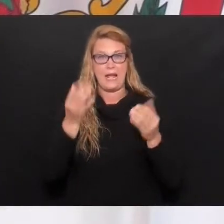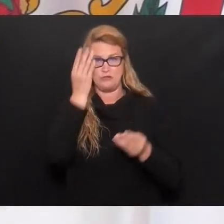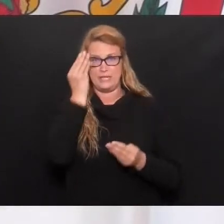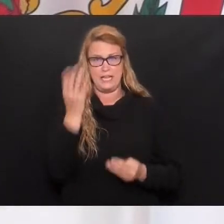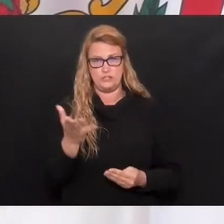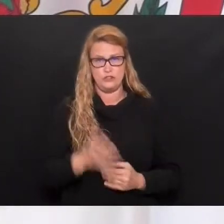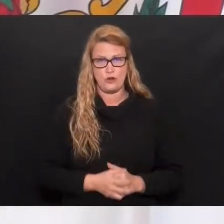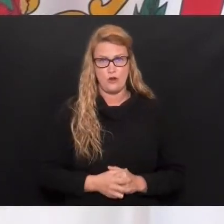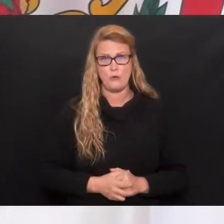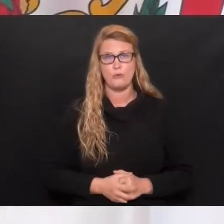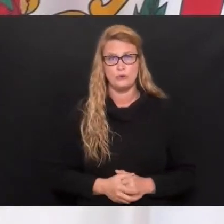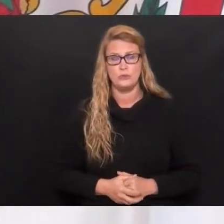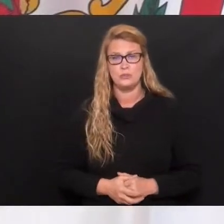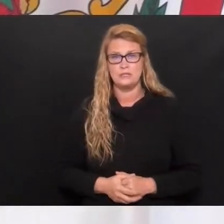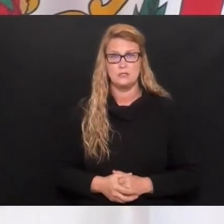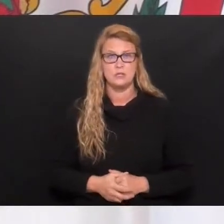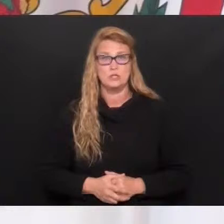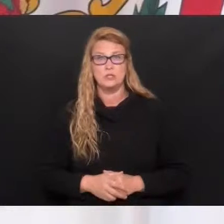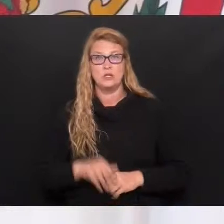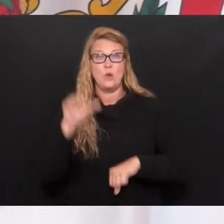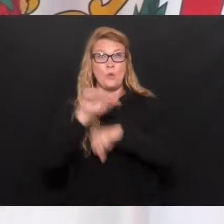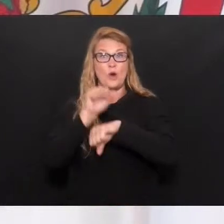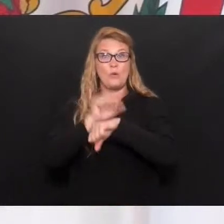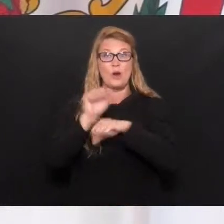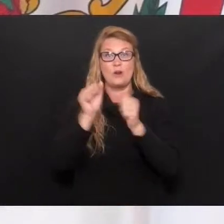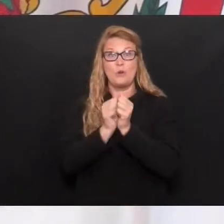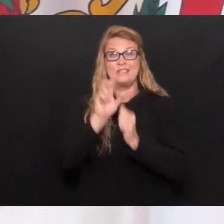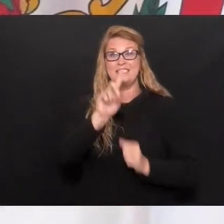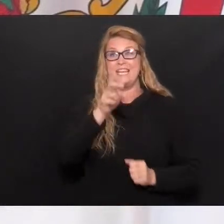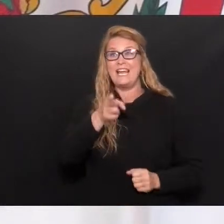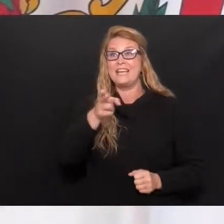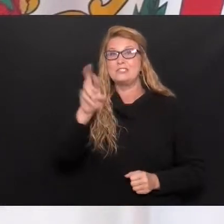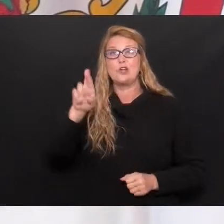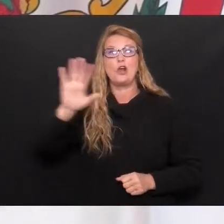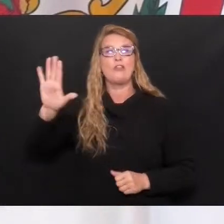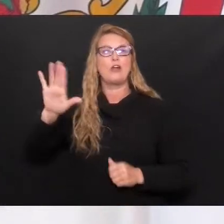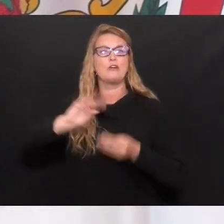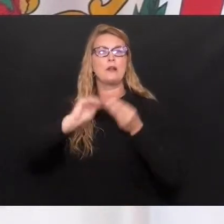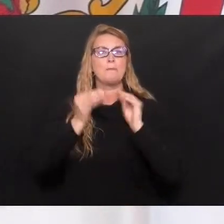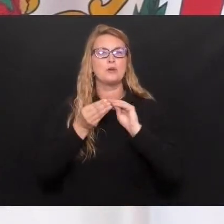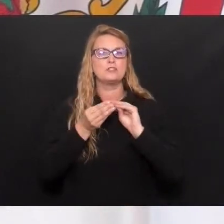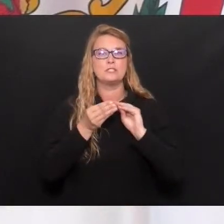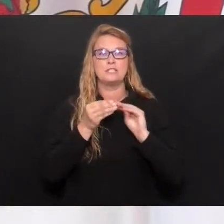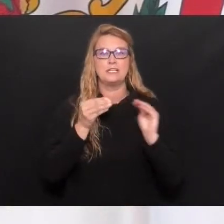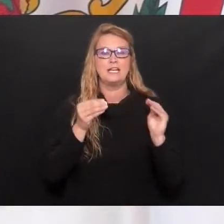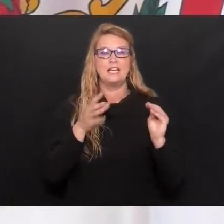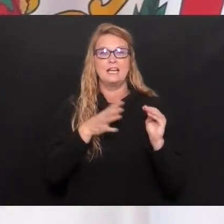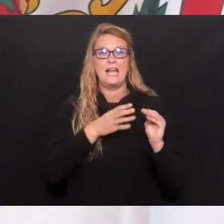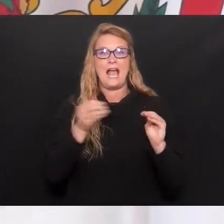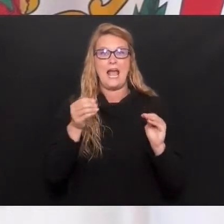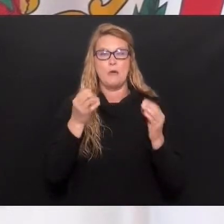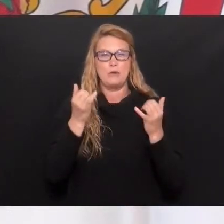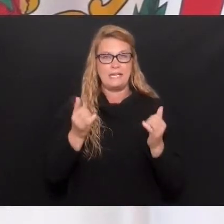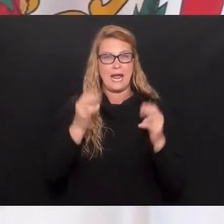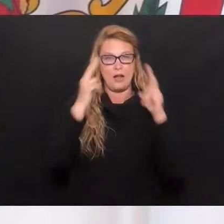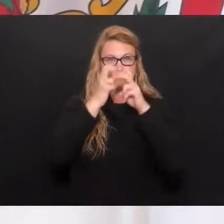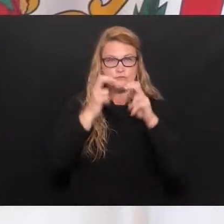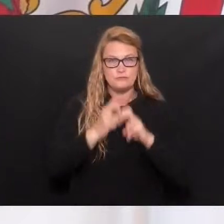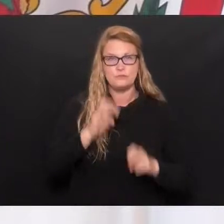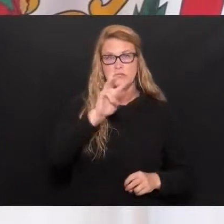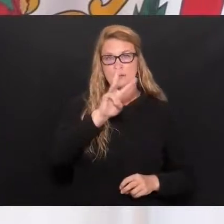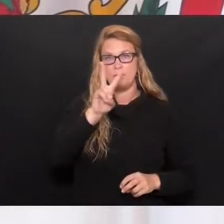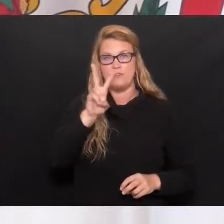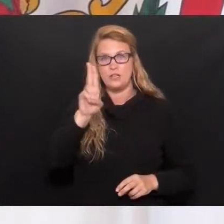because, we were working off DHHR numbers and everything, but we've gone now with the